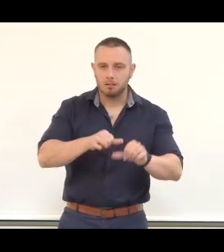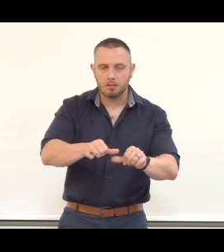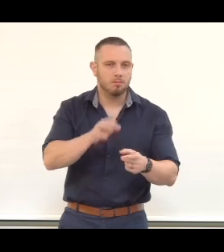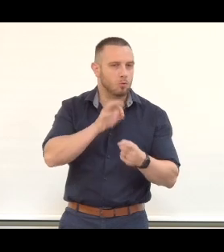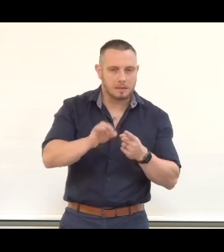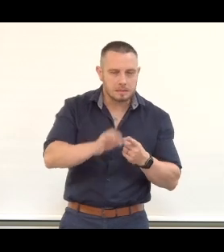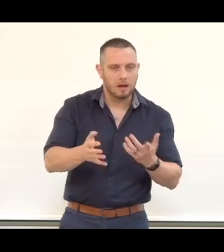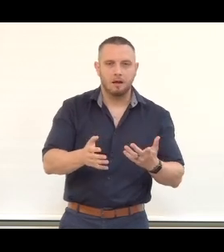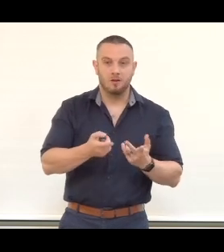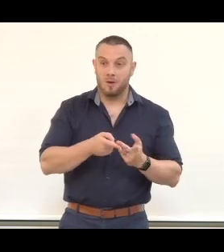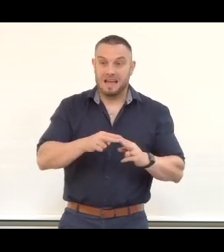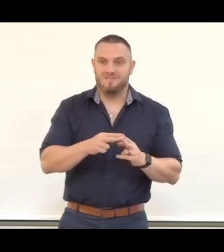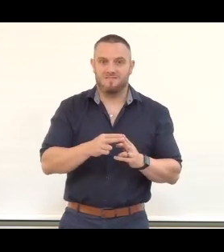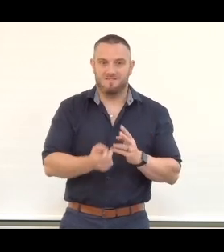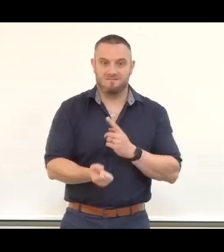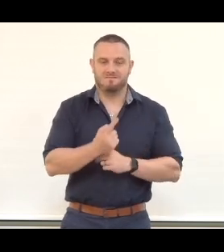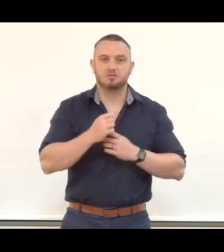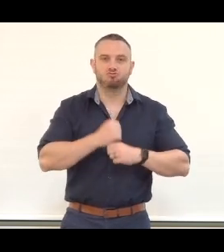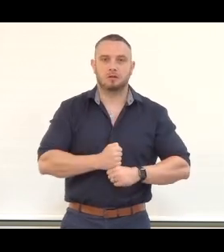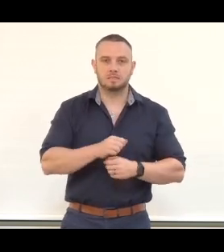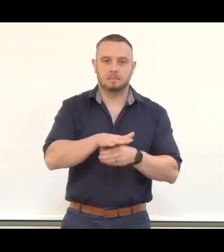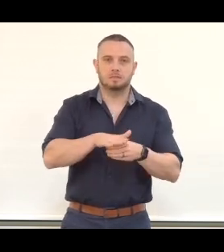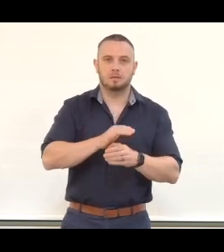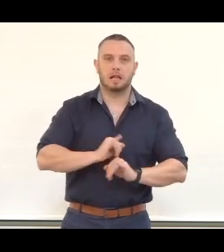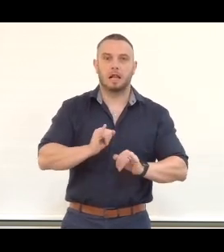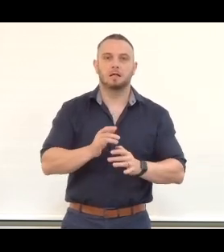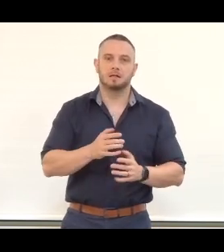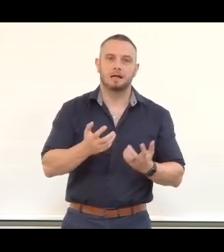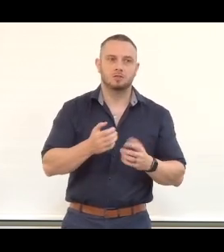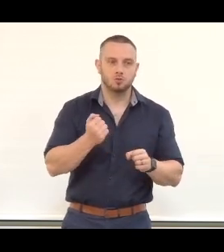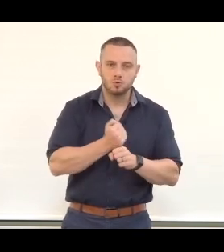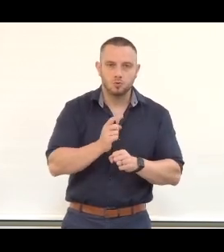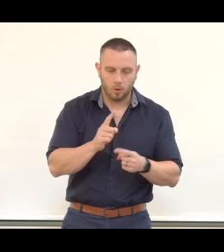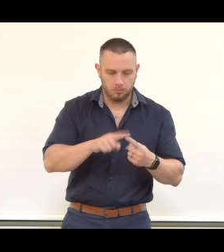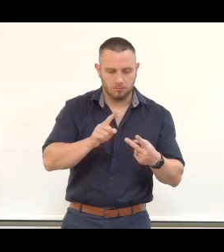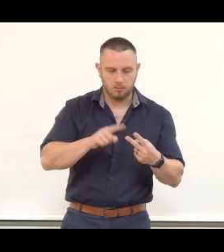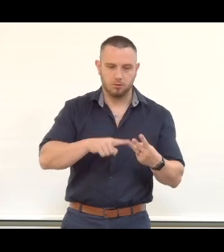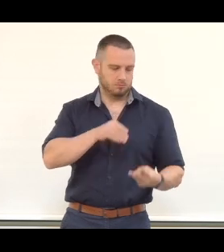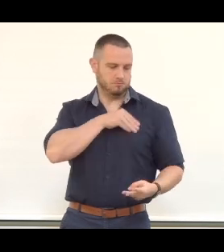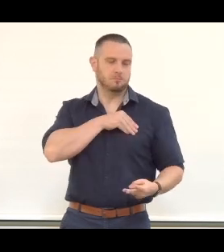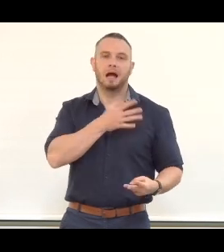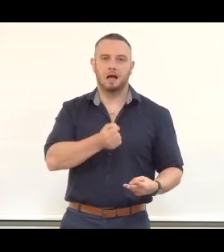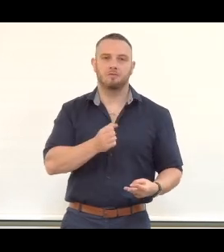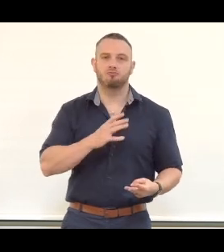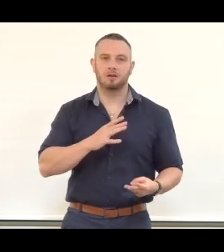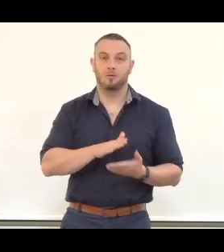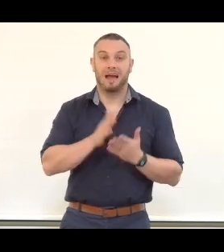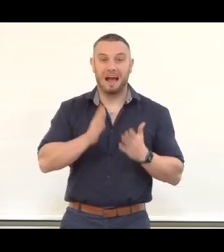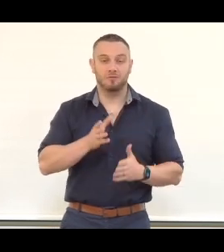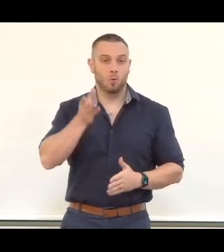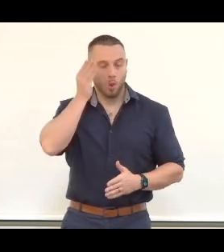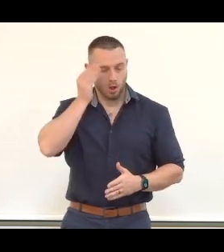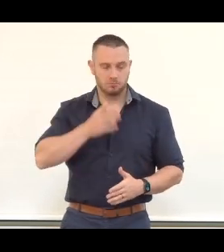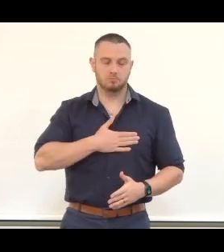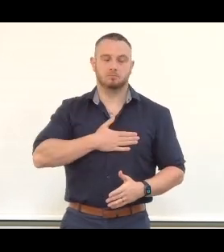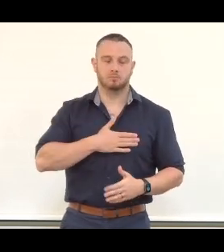questionnaire. So just if you're in stress, the first 3 things you need to do are on there at all times, and we need to learn that by heart. When